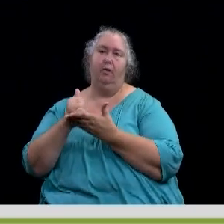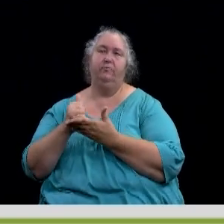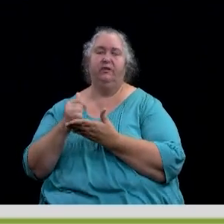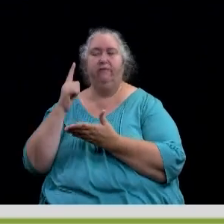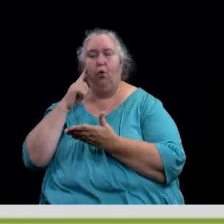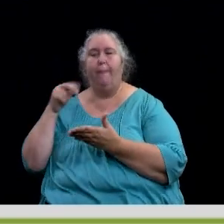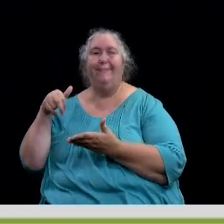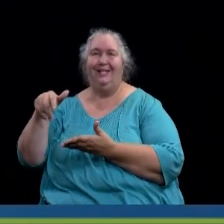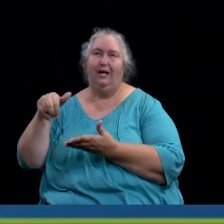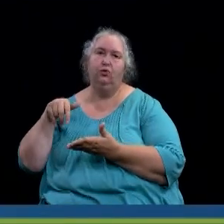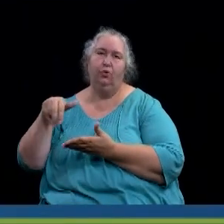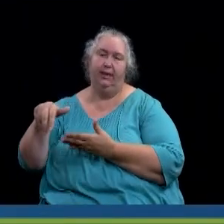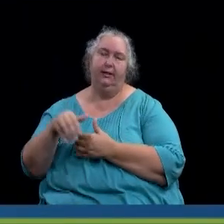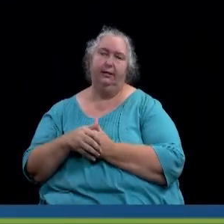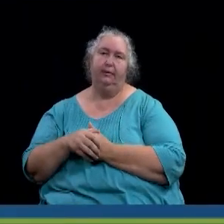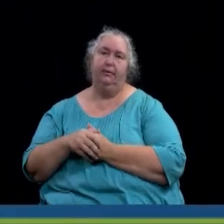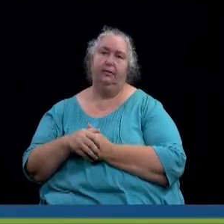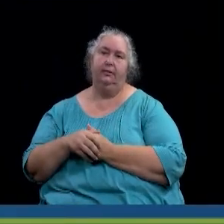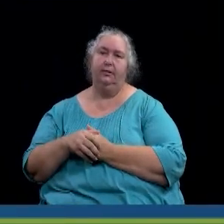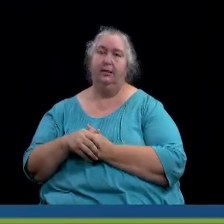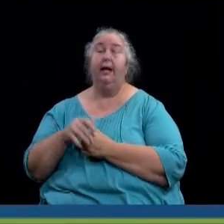million.